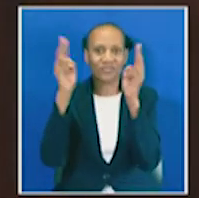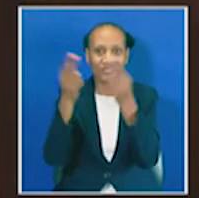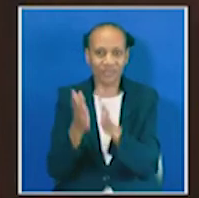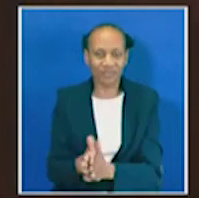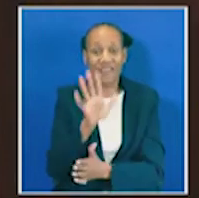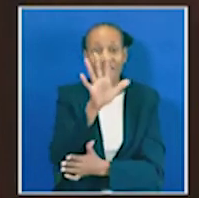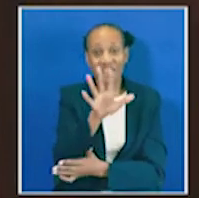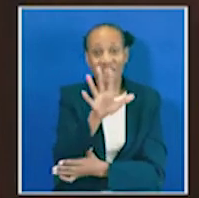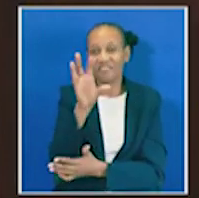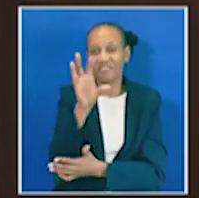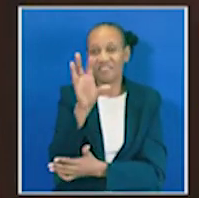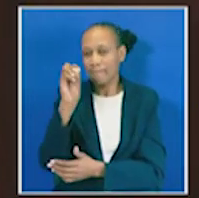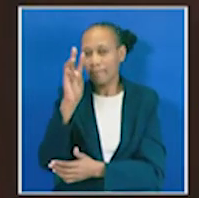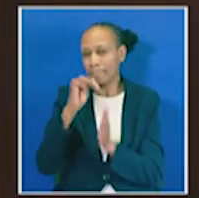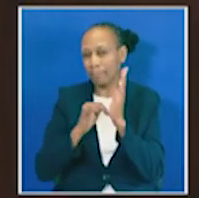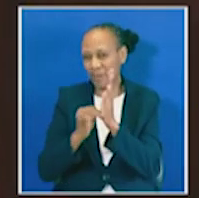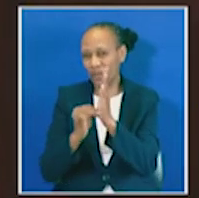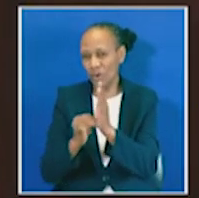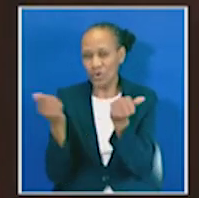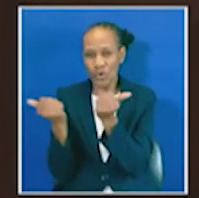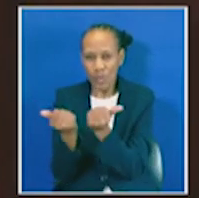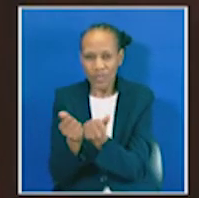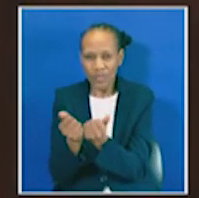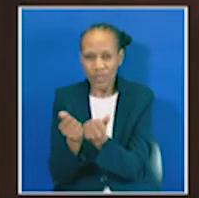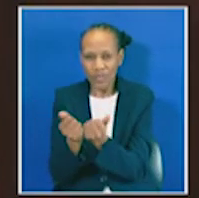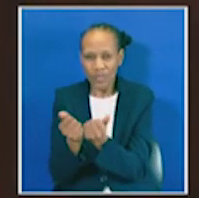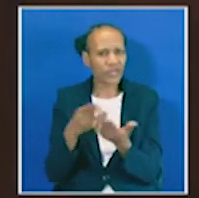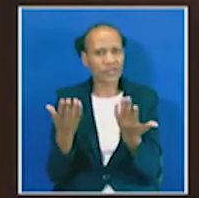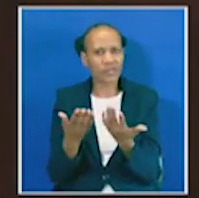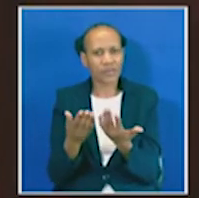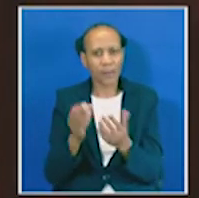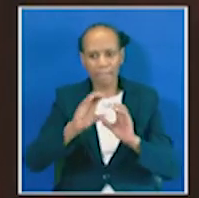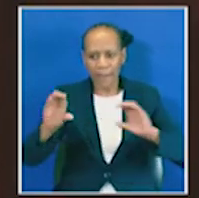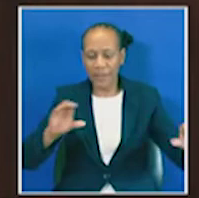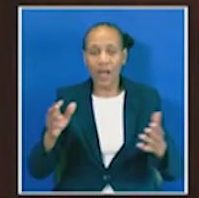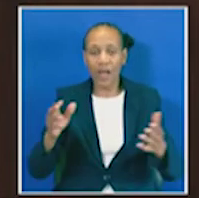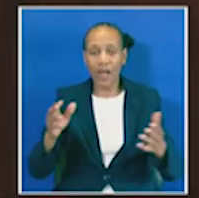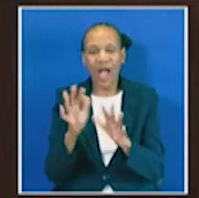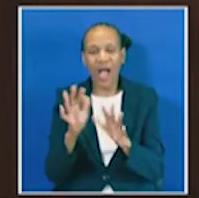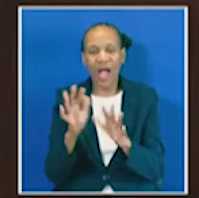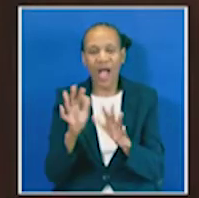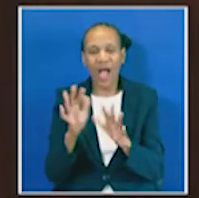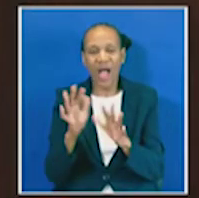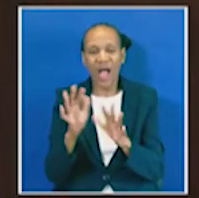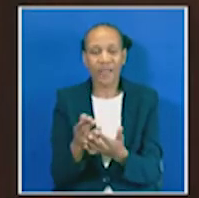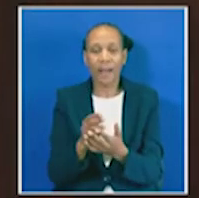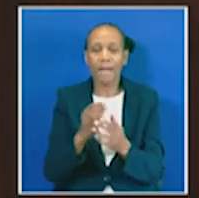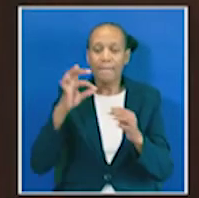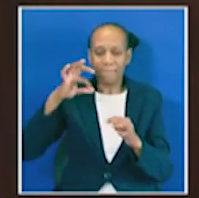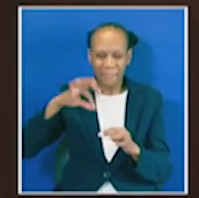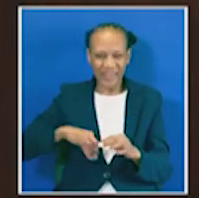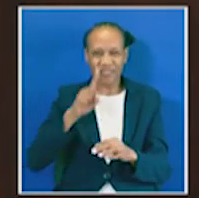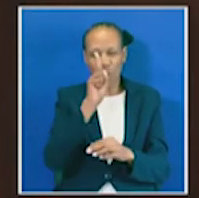million in loans and bursaries have been channeled through NSFAS to benefit 1.7 million